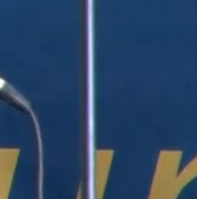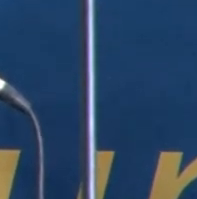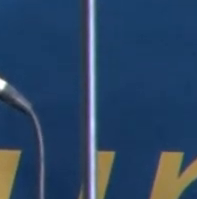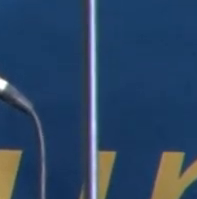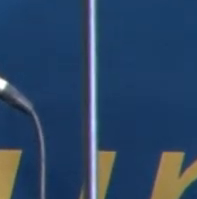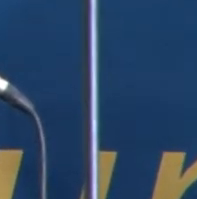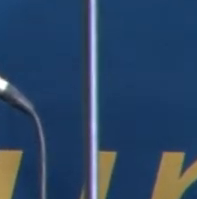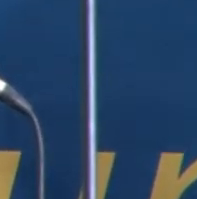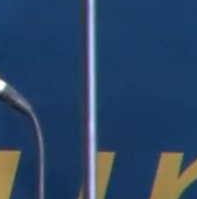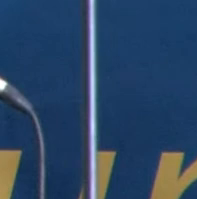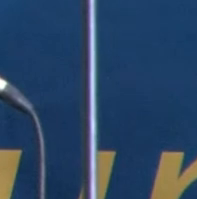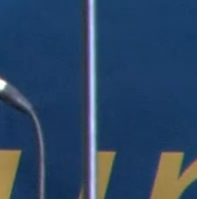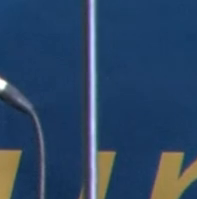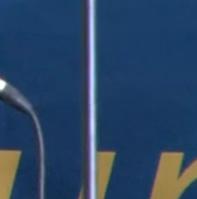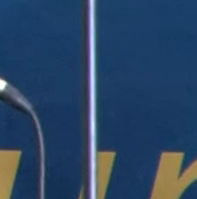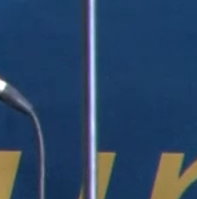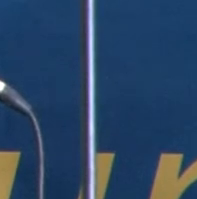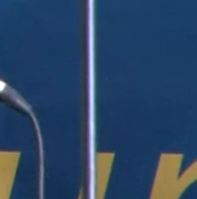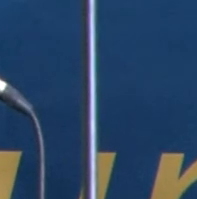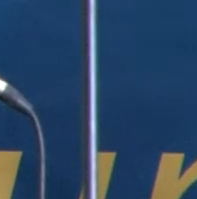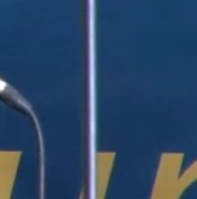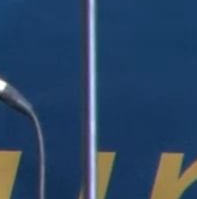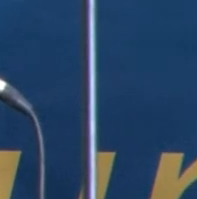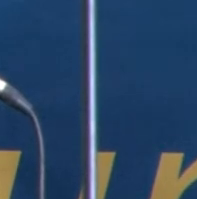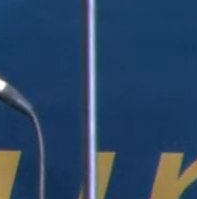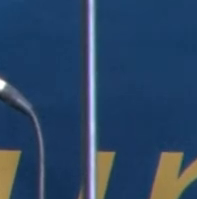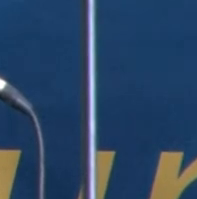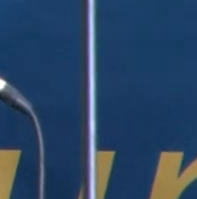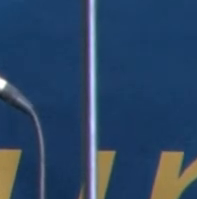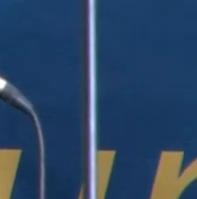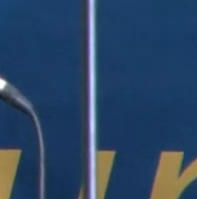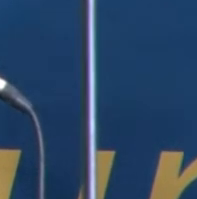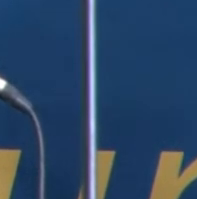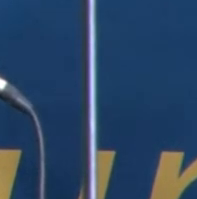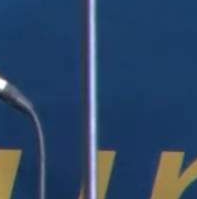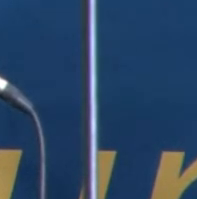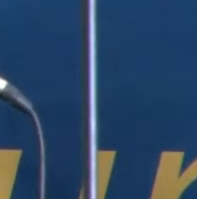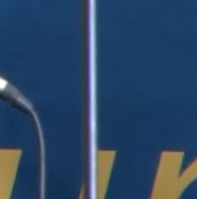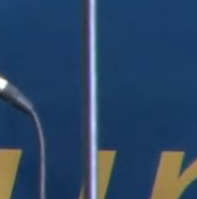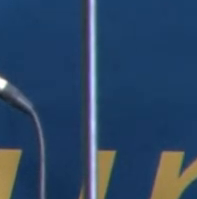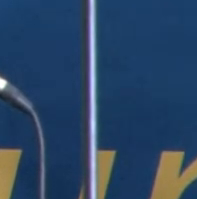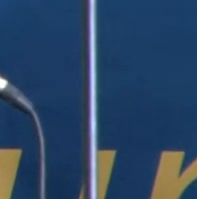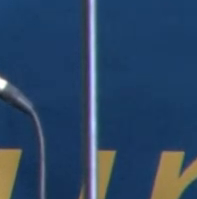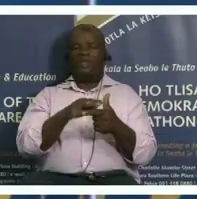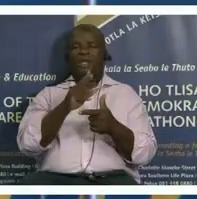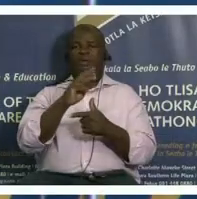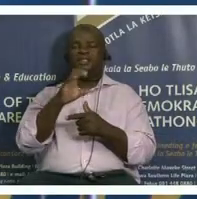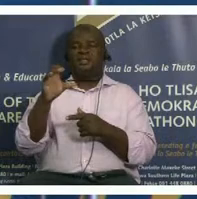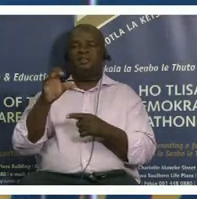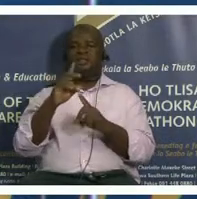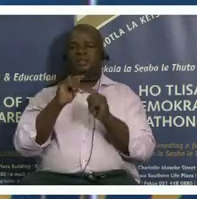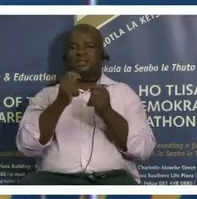Honorable Premier, Mr. Dukwana, the Honorable Members of the Executive Council,